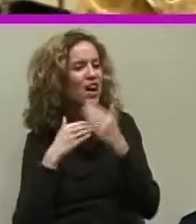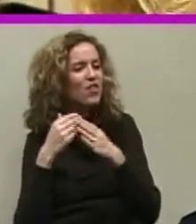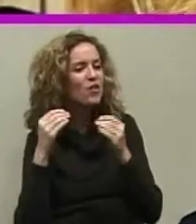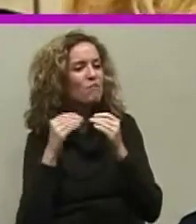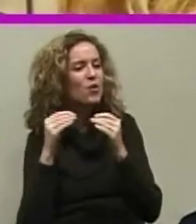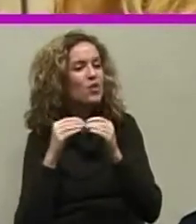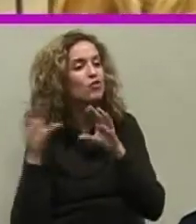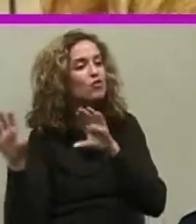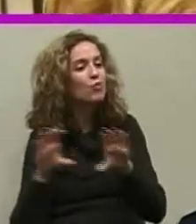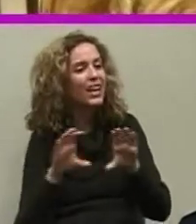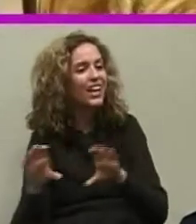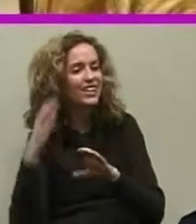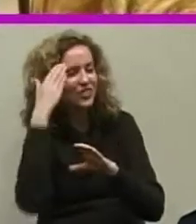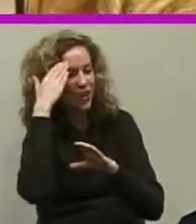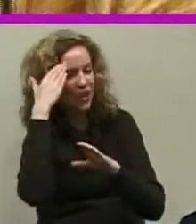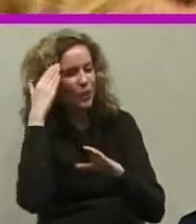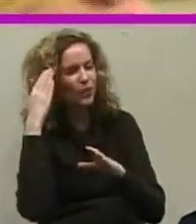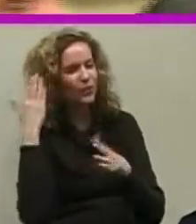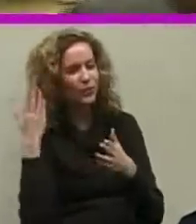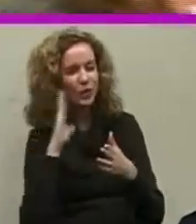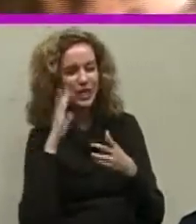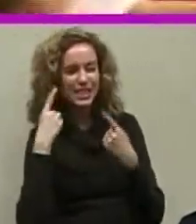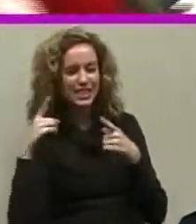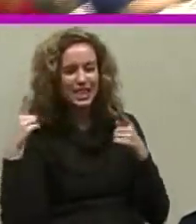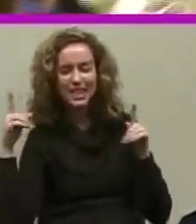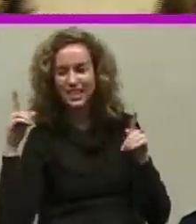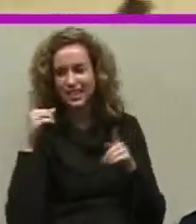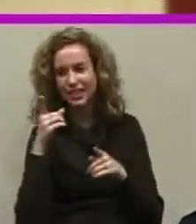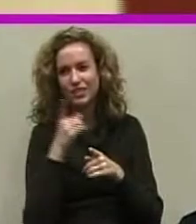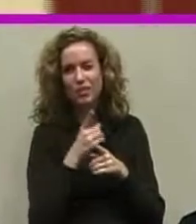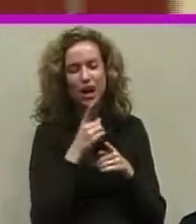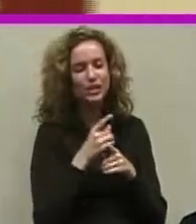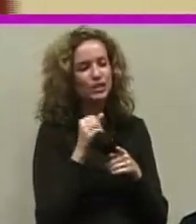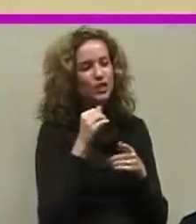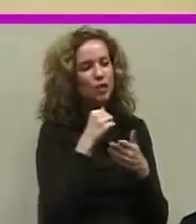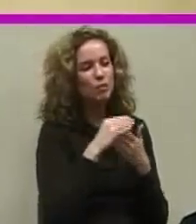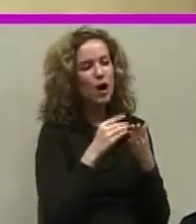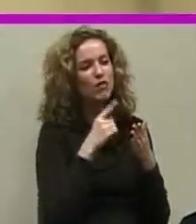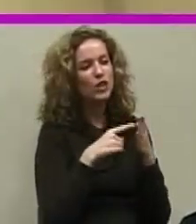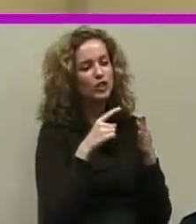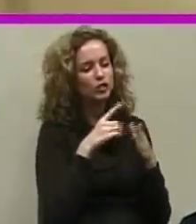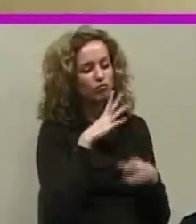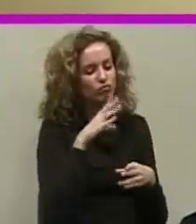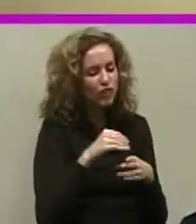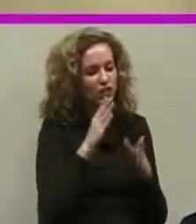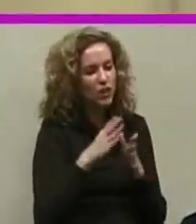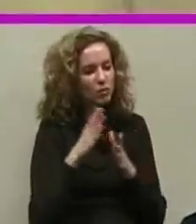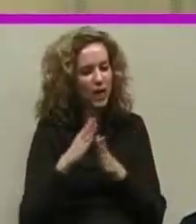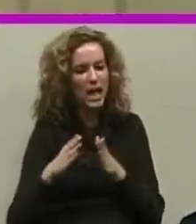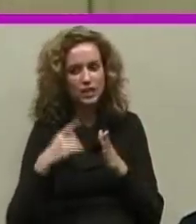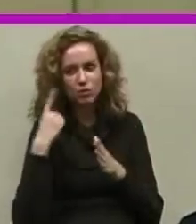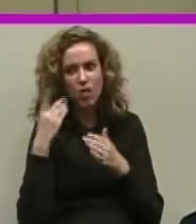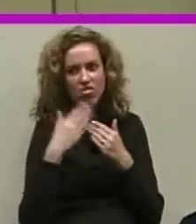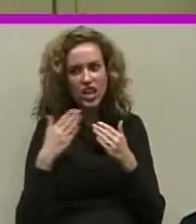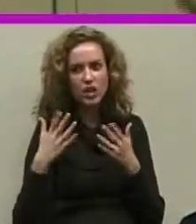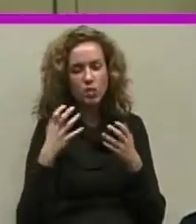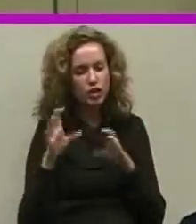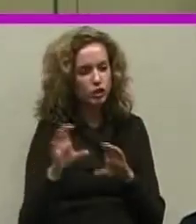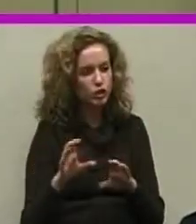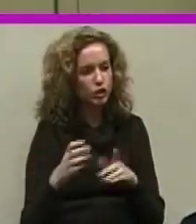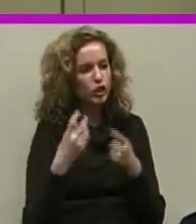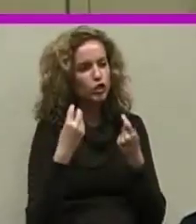more peer-based kind of situations, all right? Okay? So part of what you might build into your plan is that one of the things we want to do is to start trying